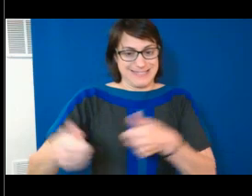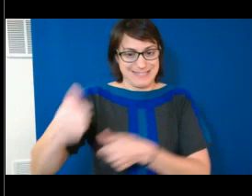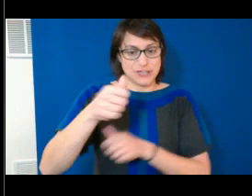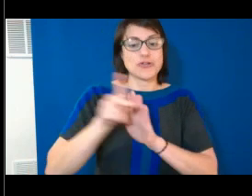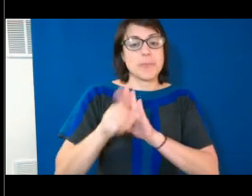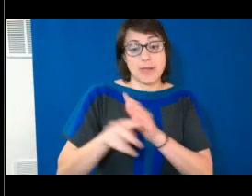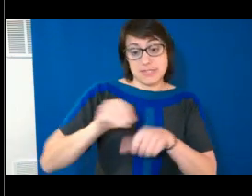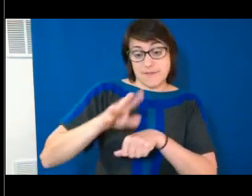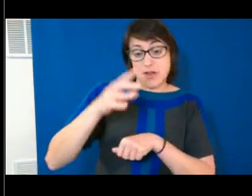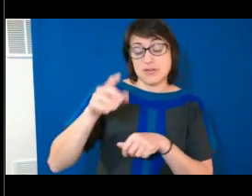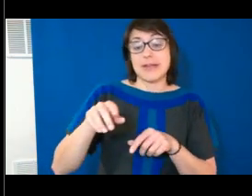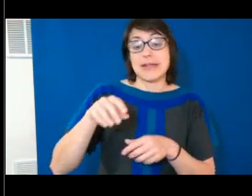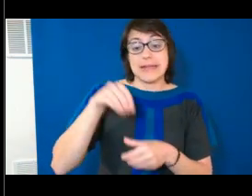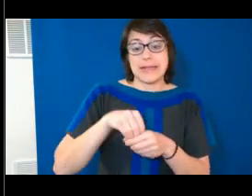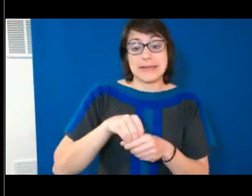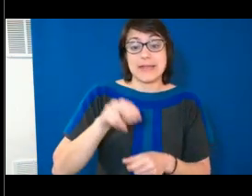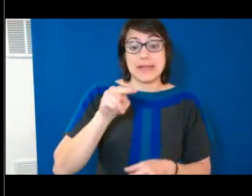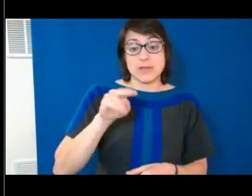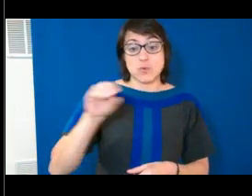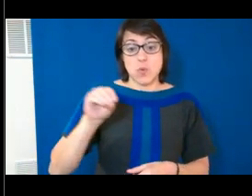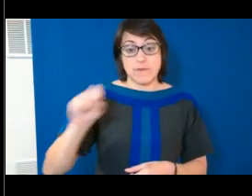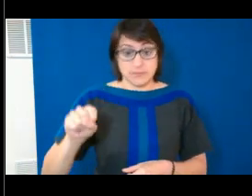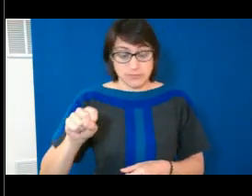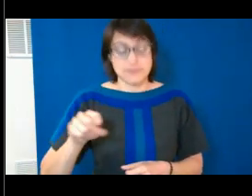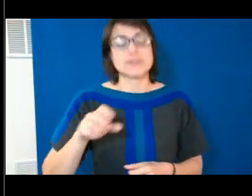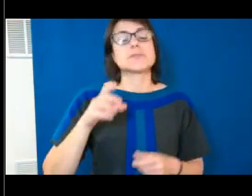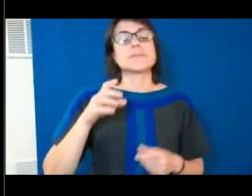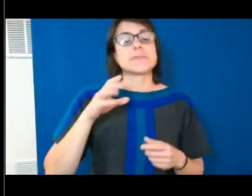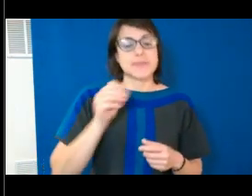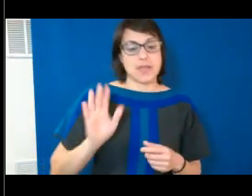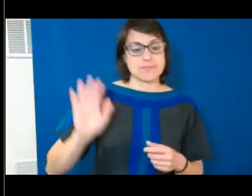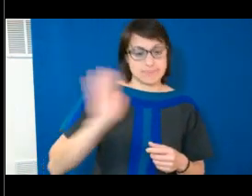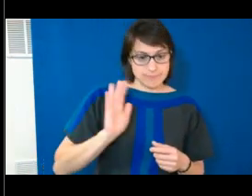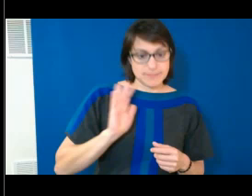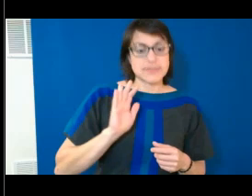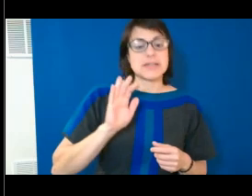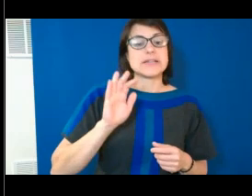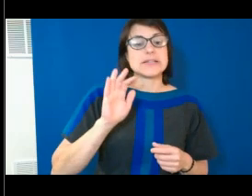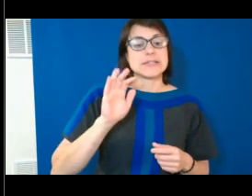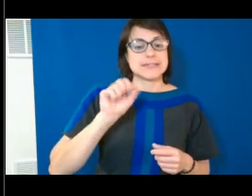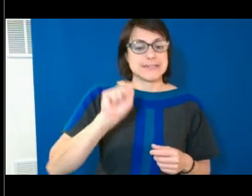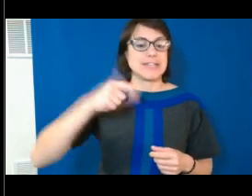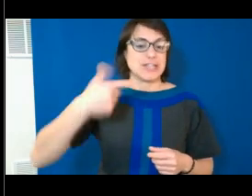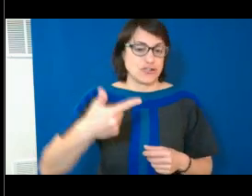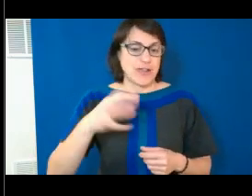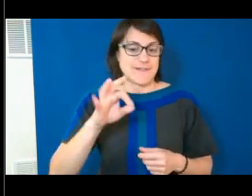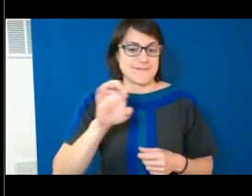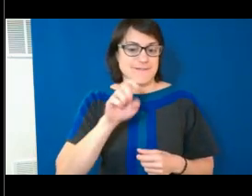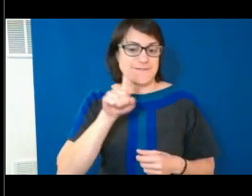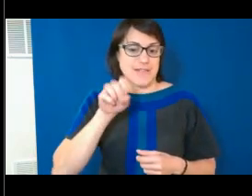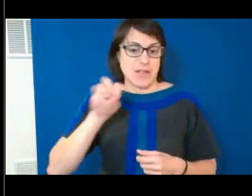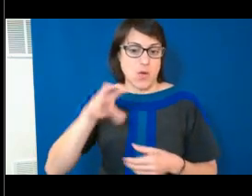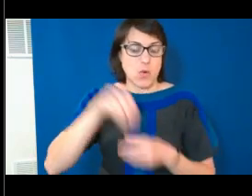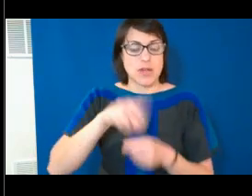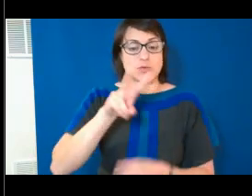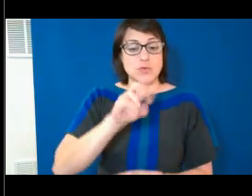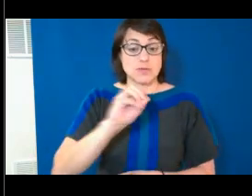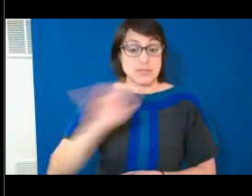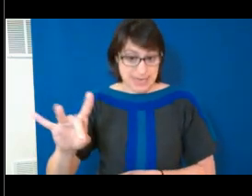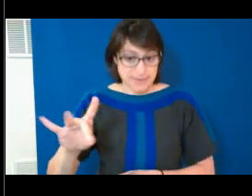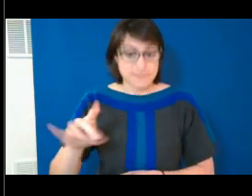and was a Knauss Sea Grant Fellow in 2008. She received a bachelor's degree in environmental studies from Oberlin College and a